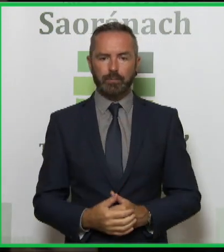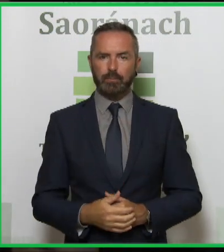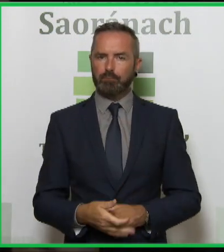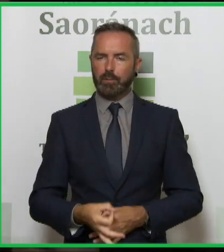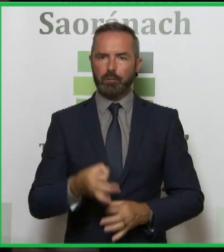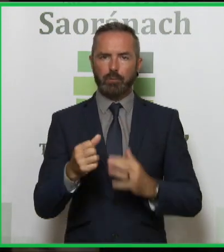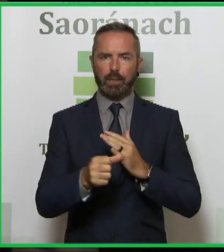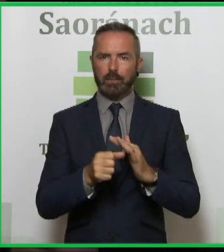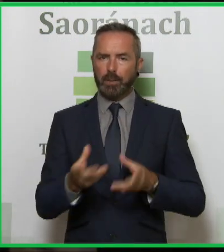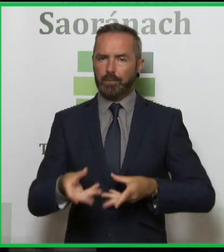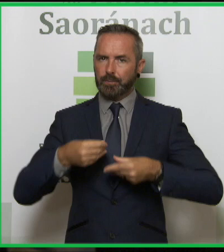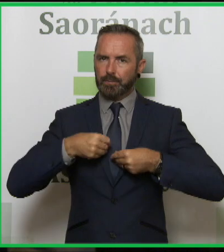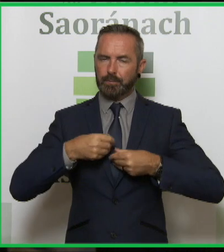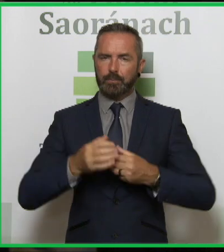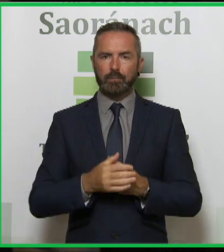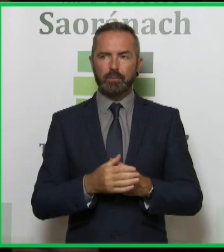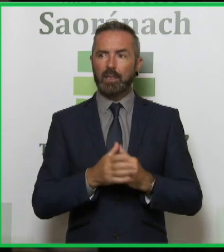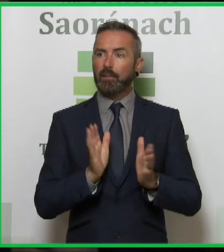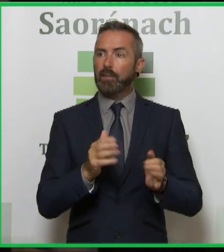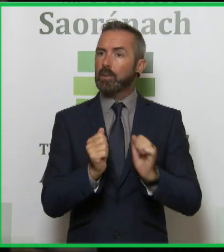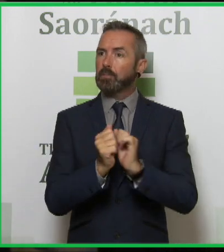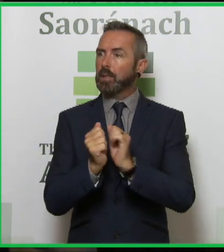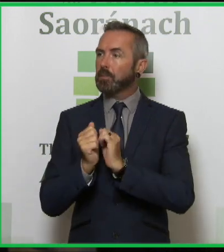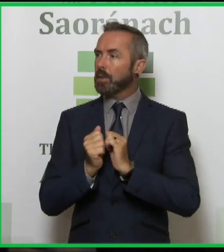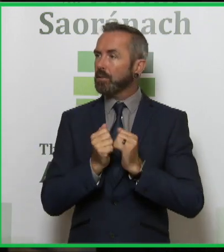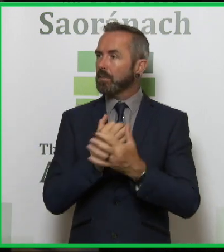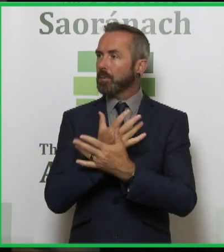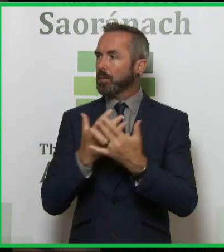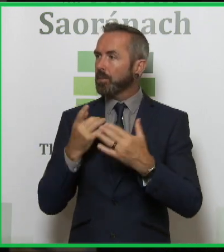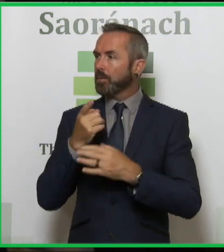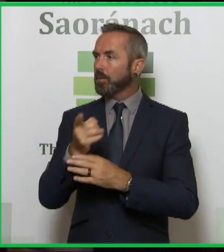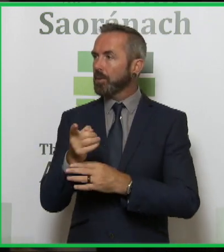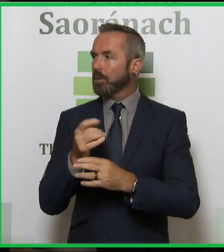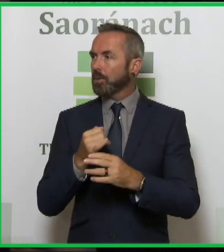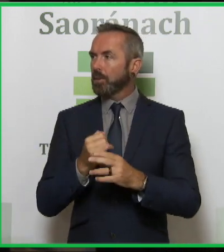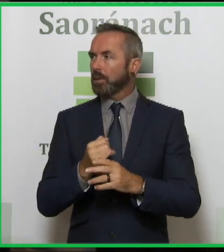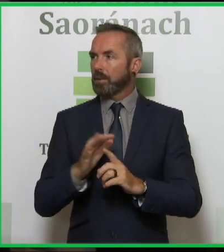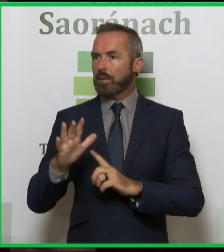experience. I've met quite a few of you in the social spaces around the